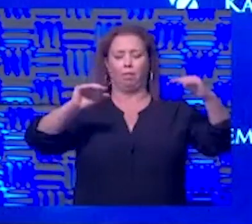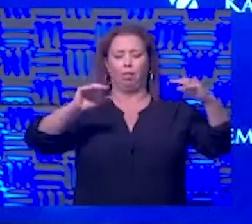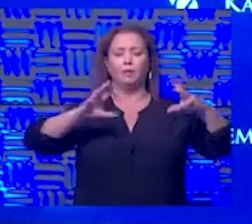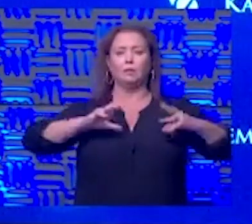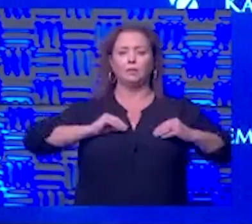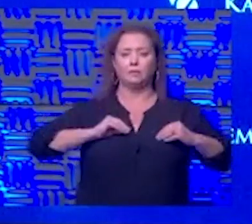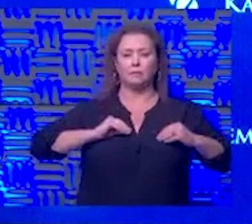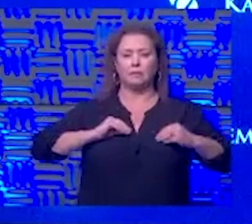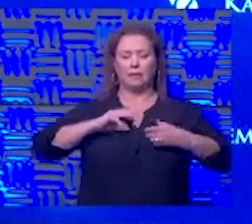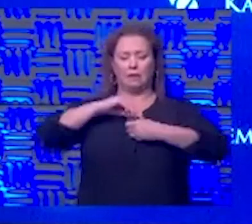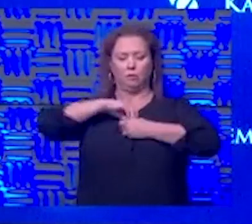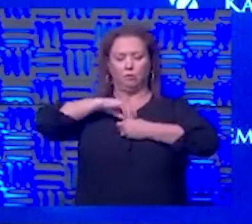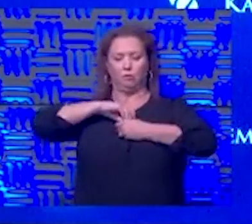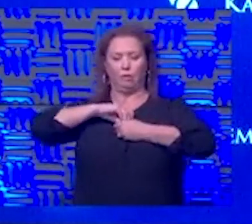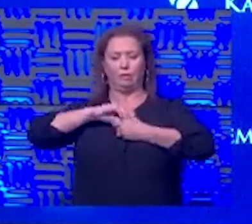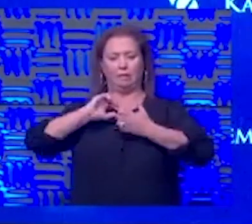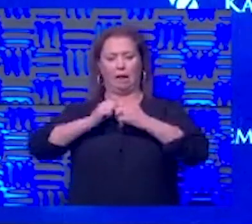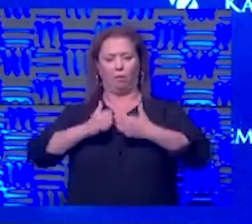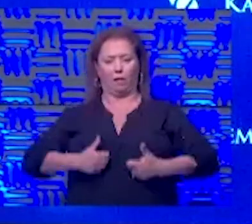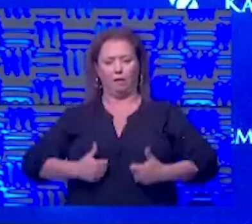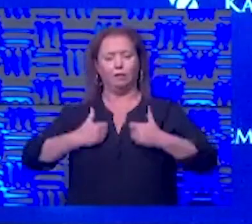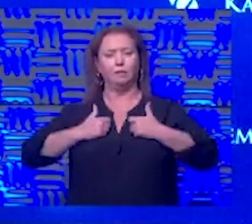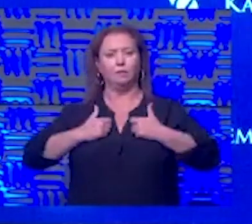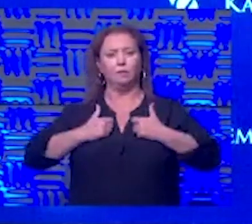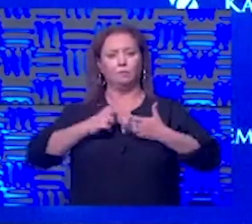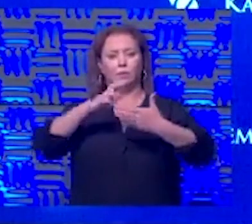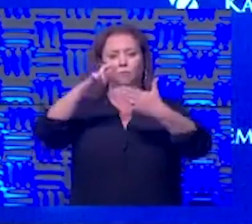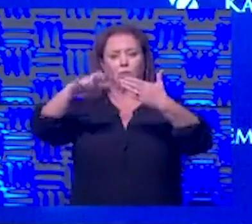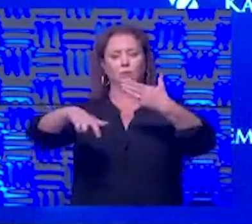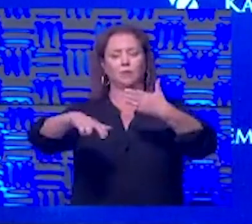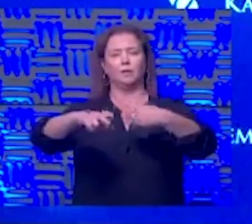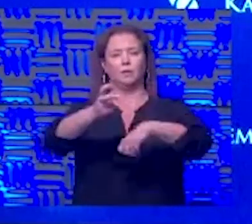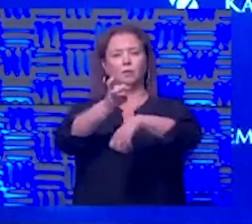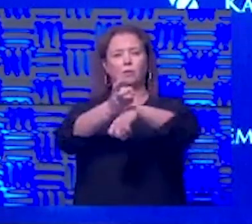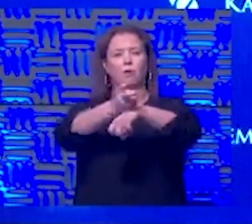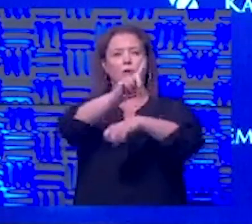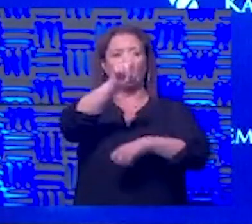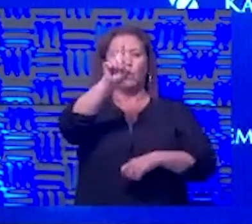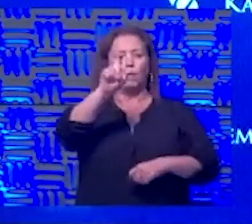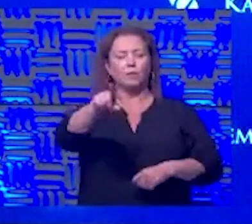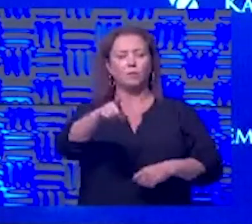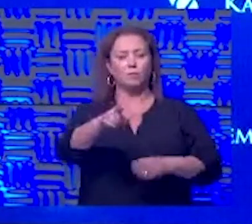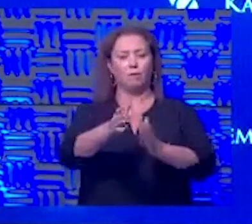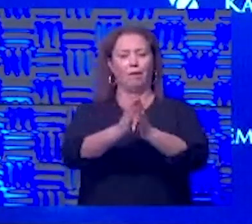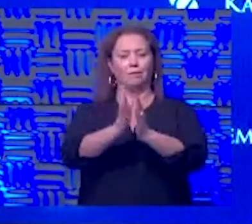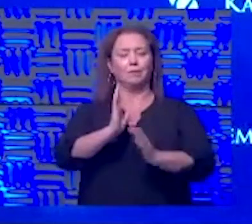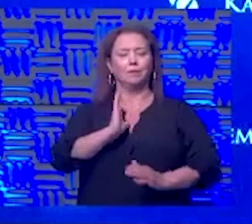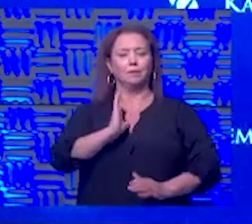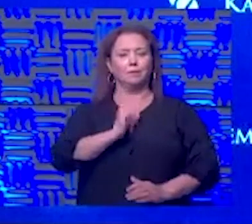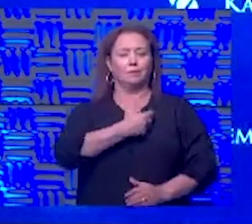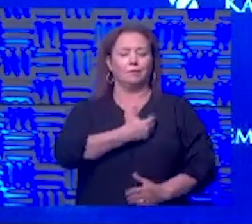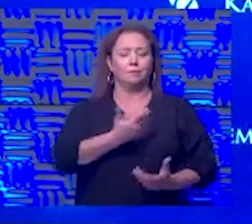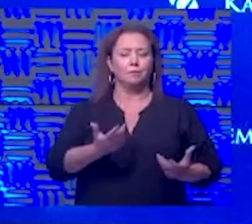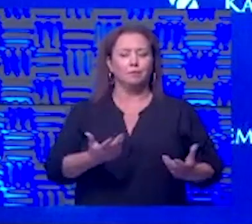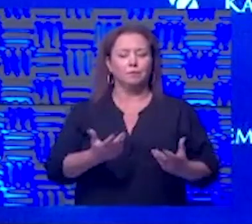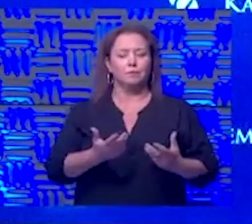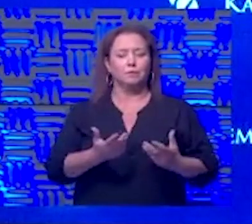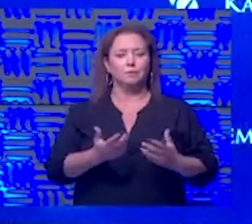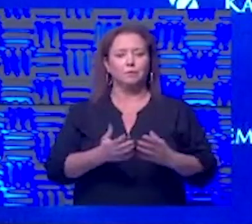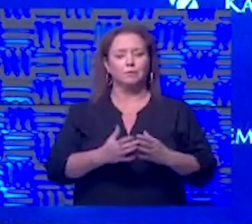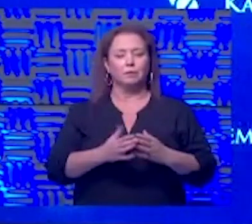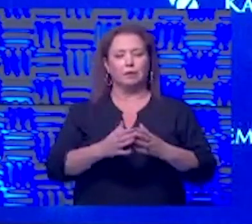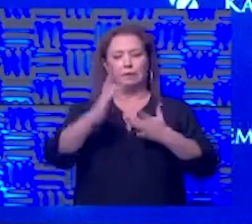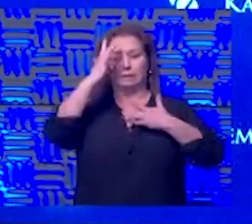internally, and how will I live with the outcome? And those are the hard questions we're all asking ourselves right now about this disease